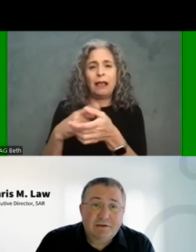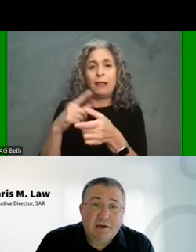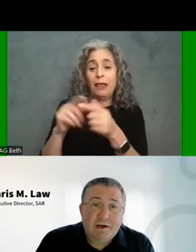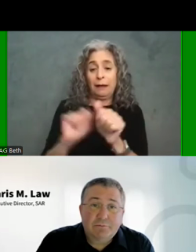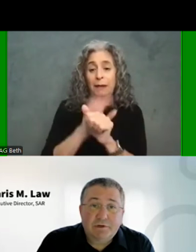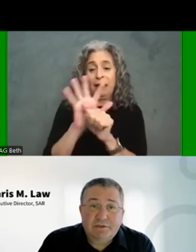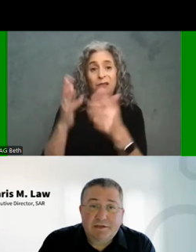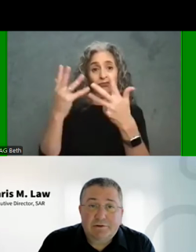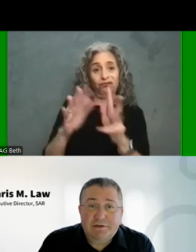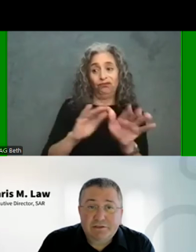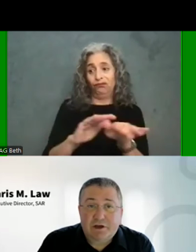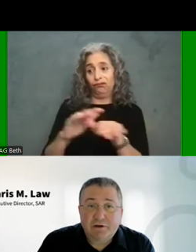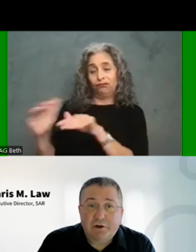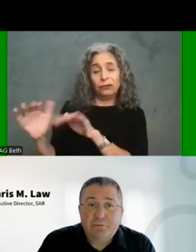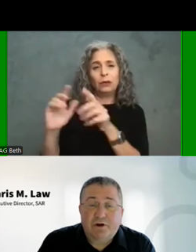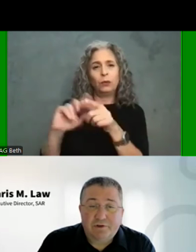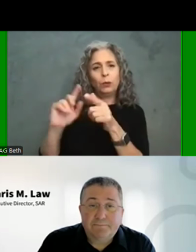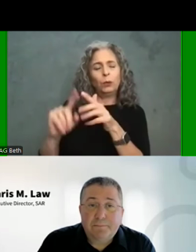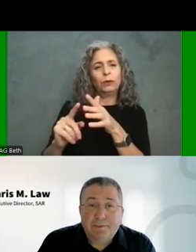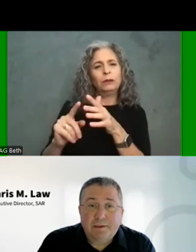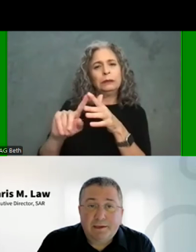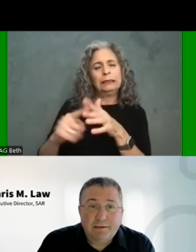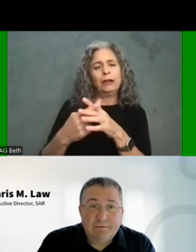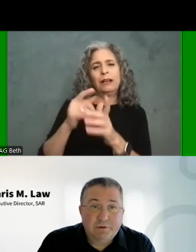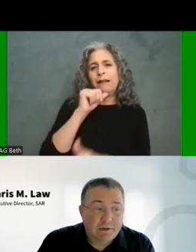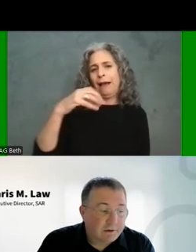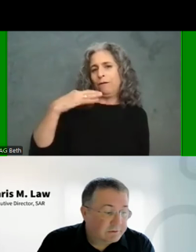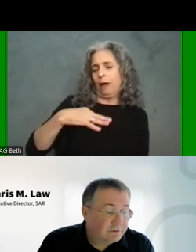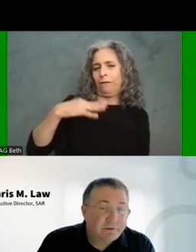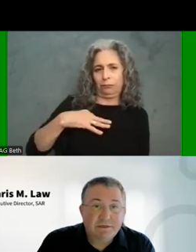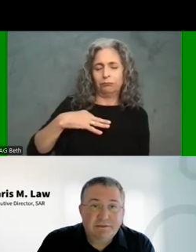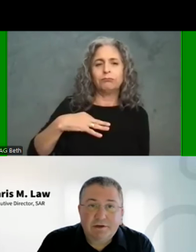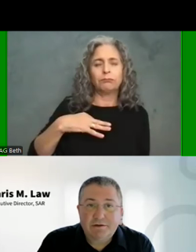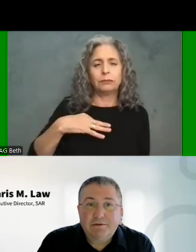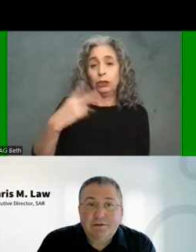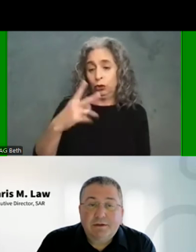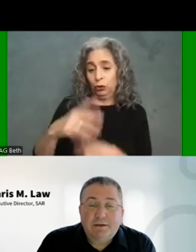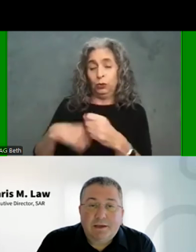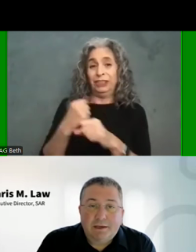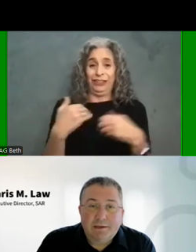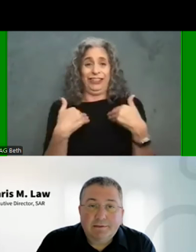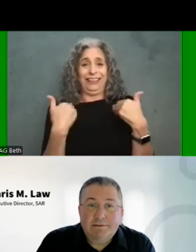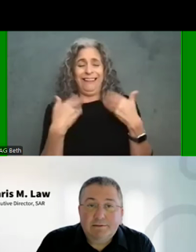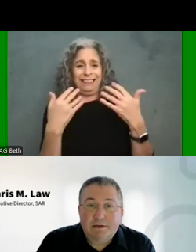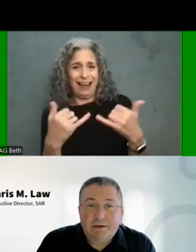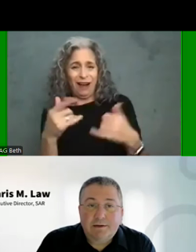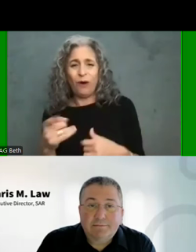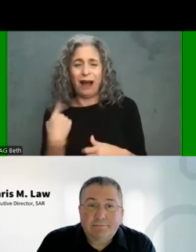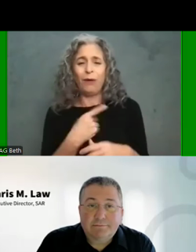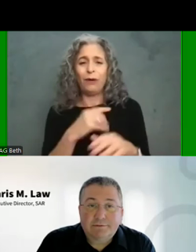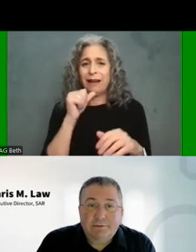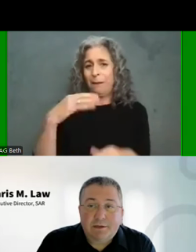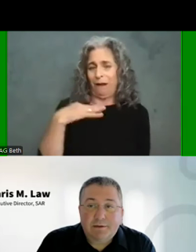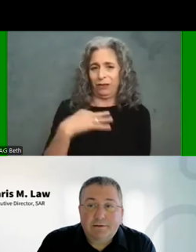pandemic, we decided to actually start a nonprofit. And we are 2 years young, and